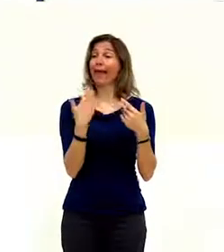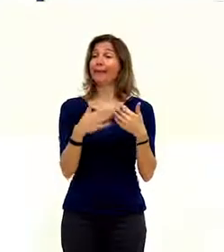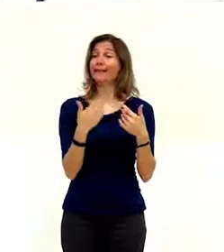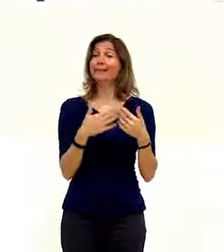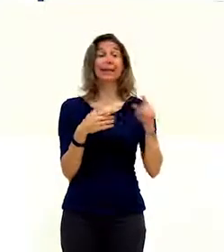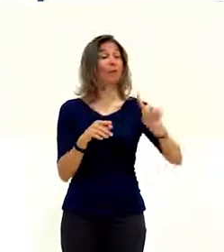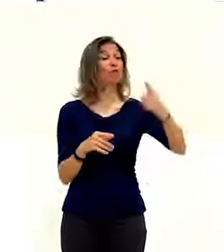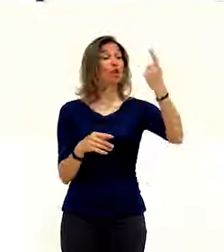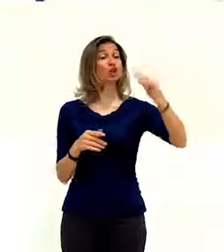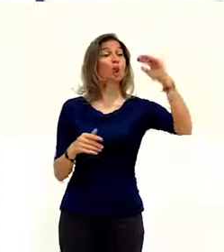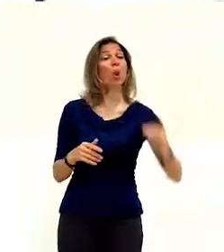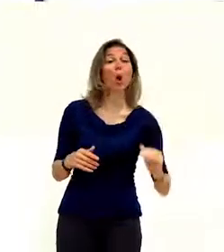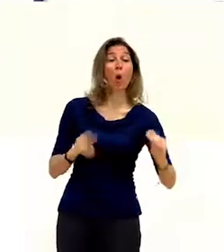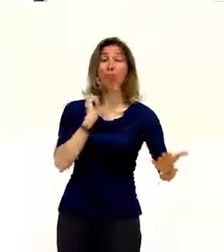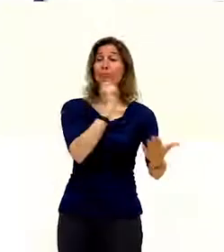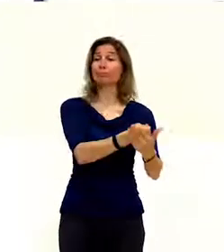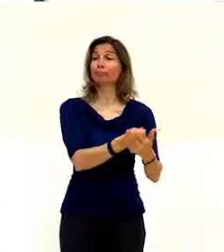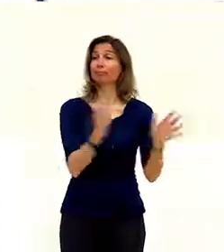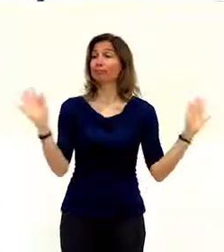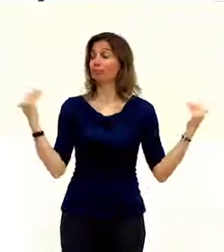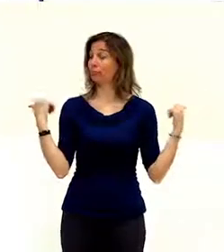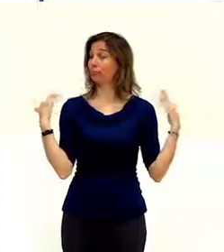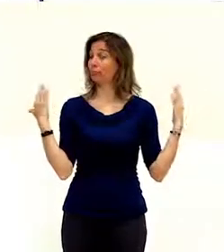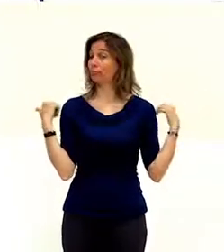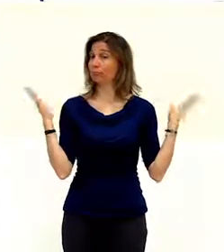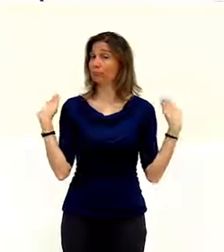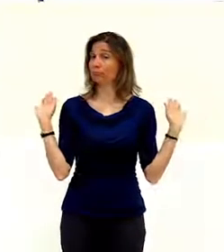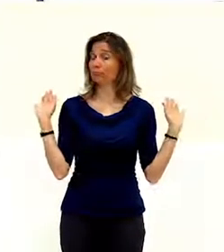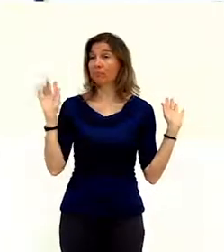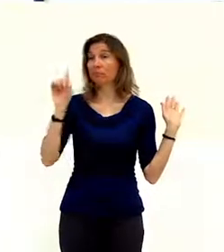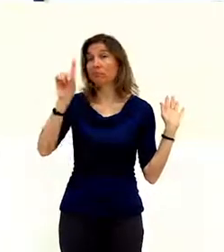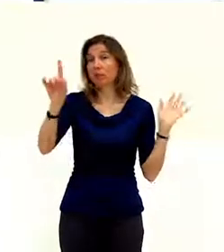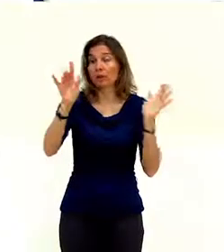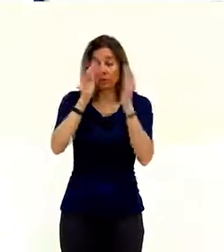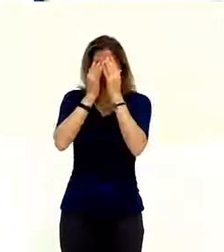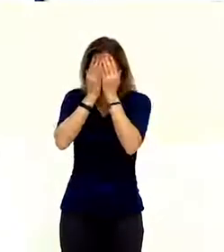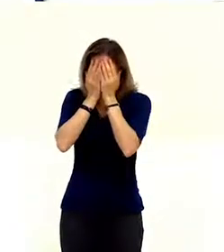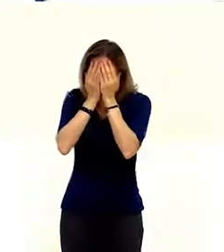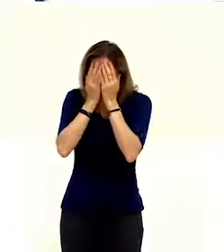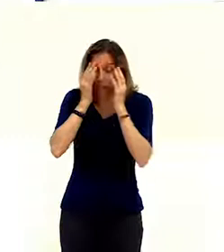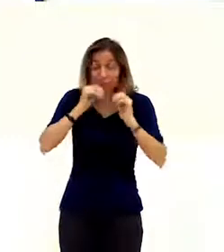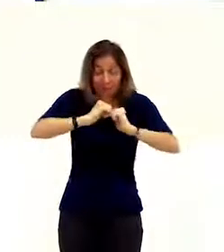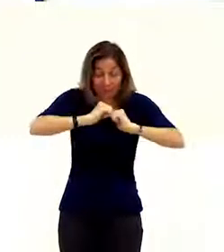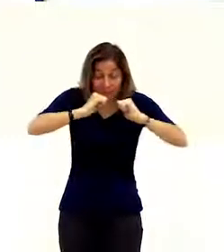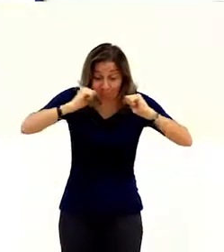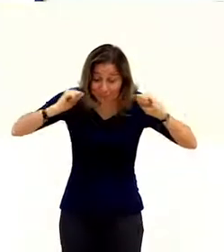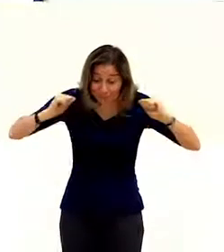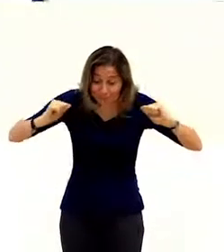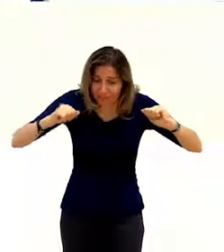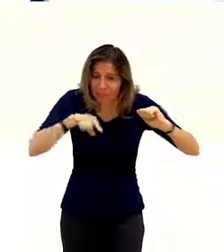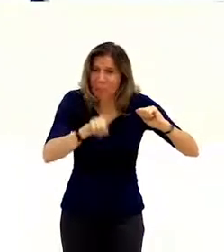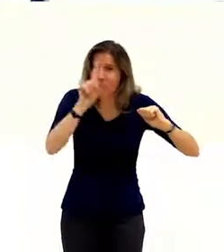the lowest price gets the contract. And that opens a Pandora's box about how you're going to